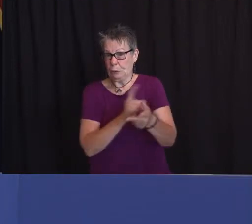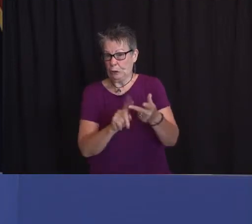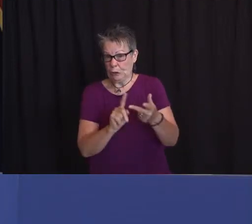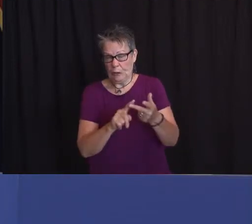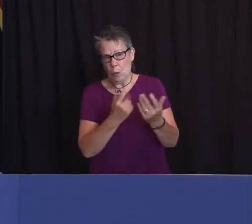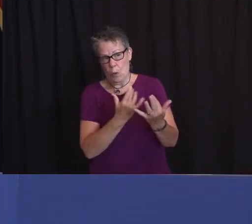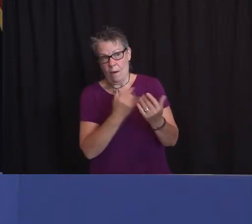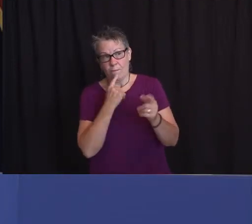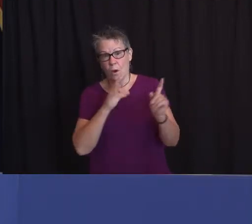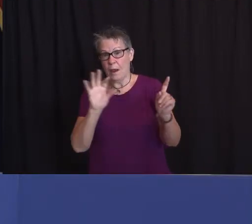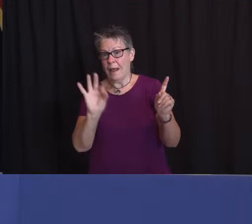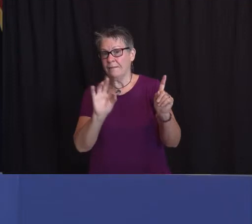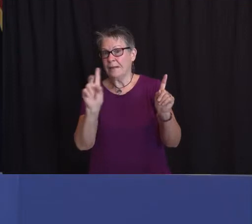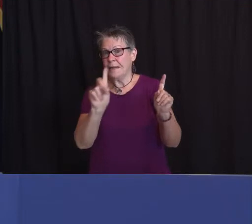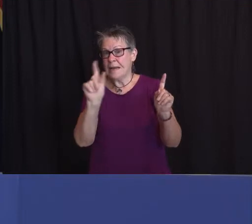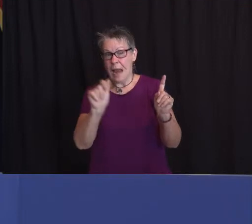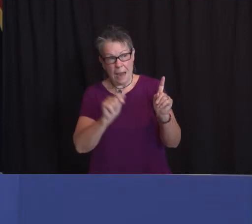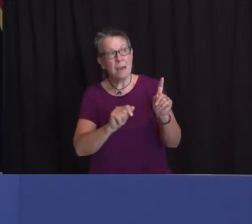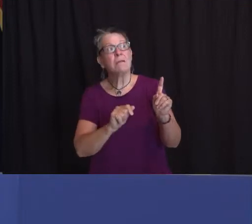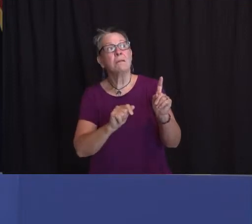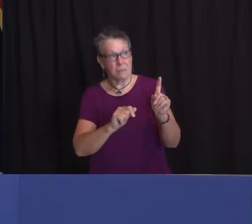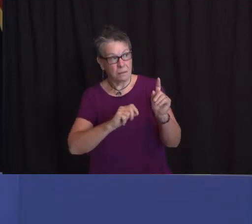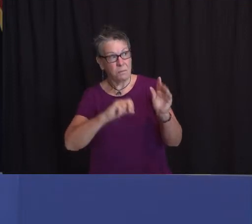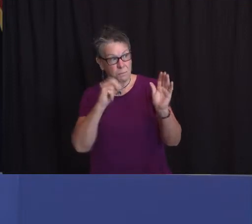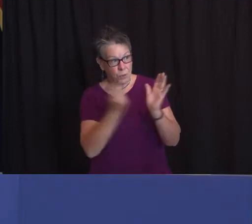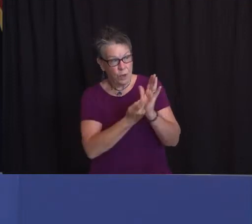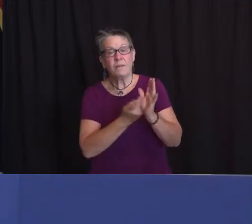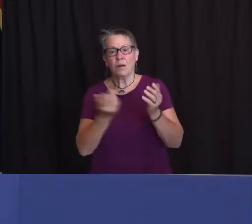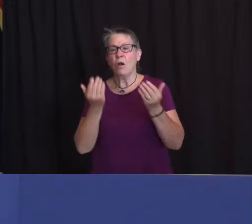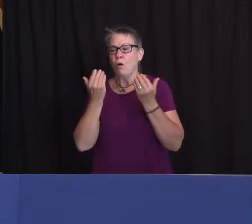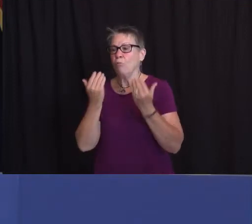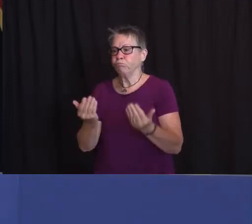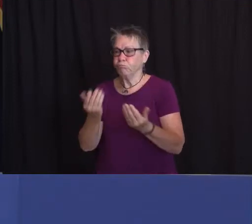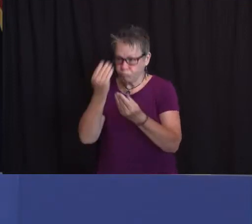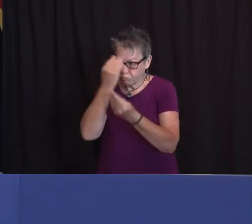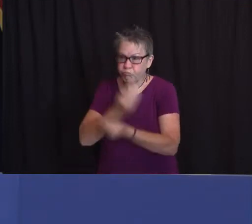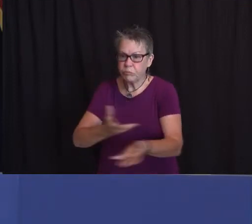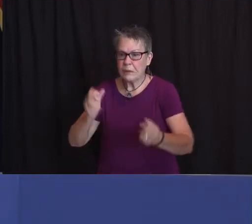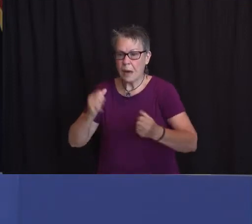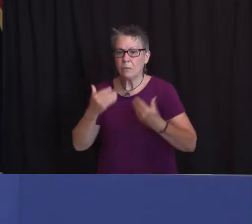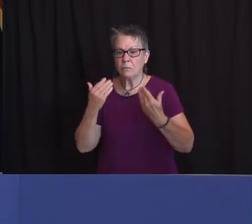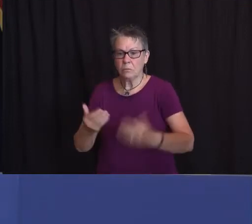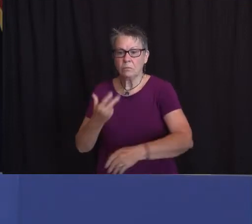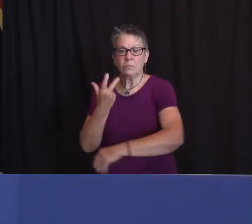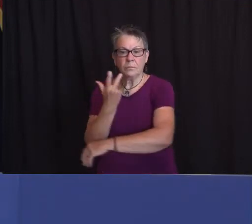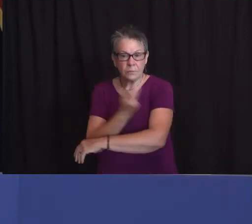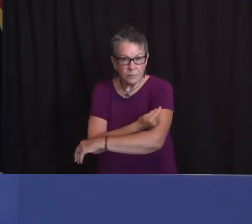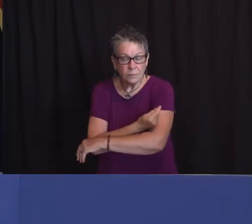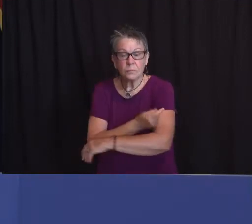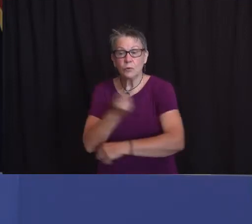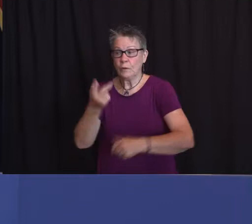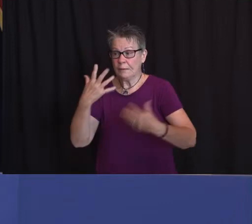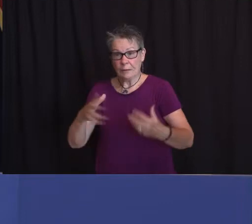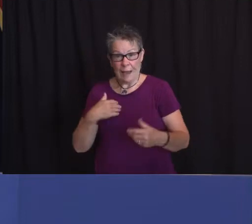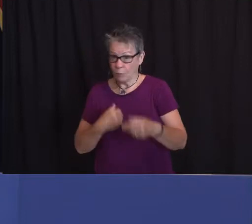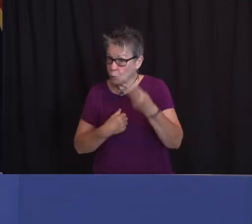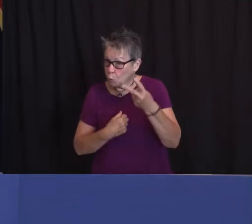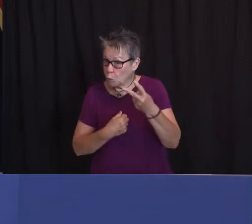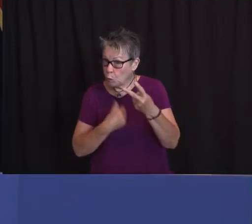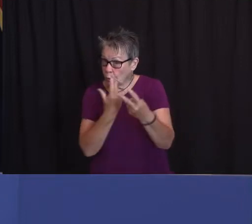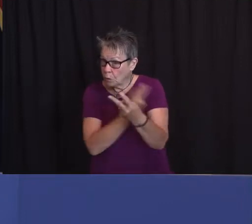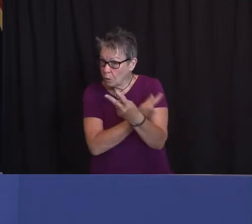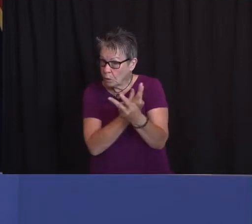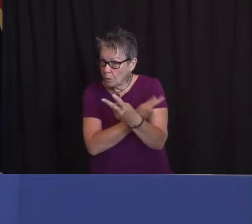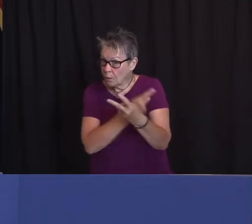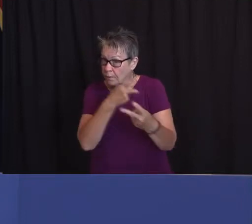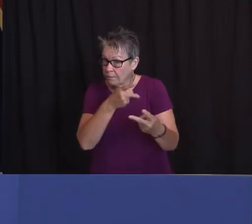may not need a booster dose. However, FDA, CDC, and the National Institutes of Health are engaged in a